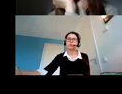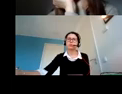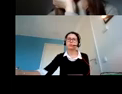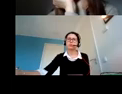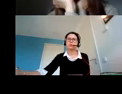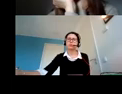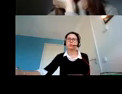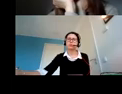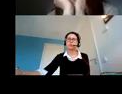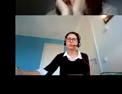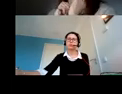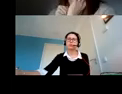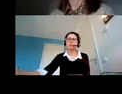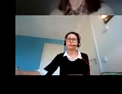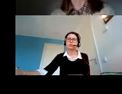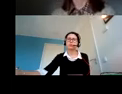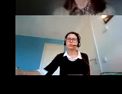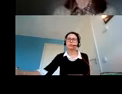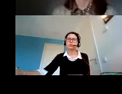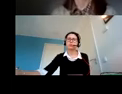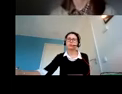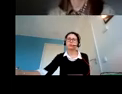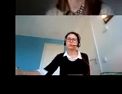The adoption of the model